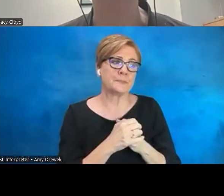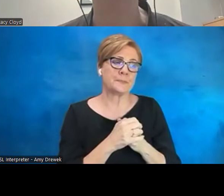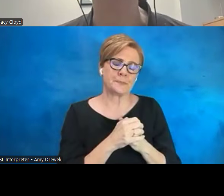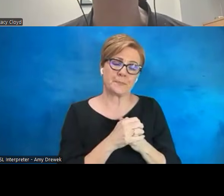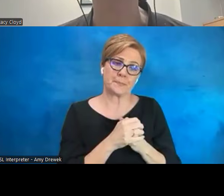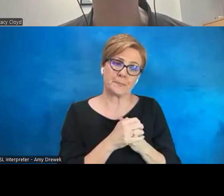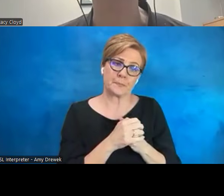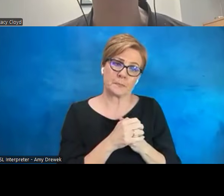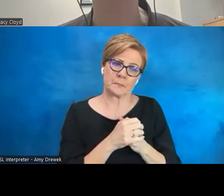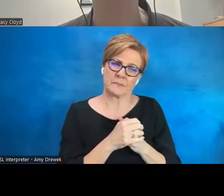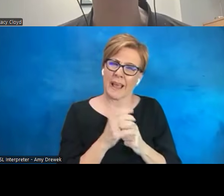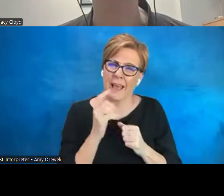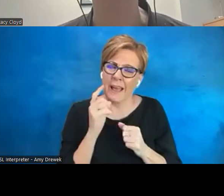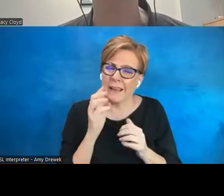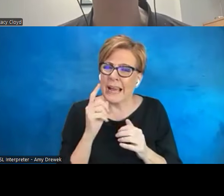I think it was Stacy who said,